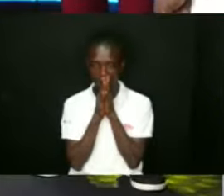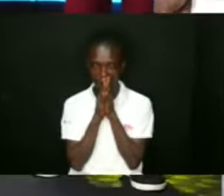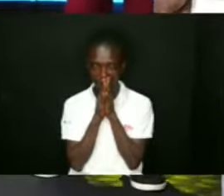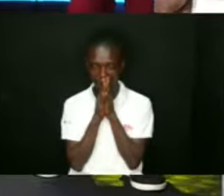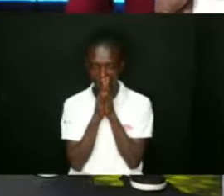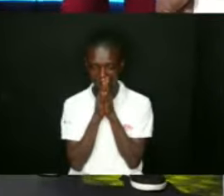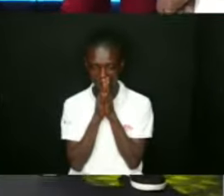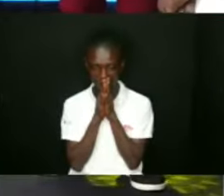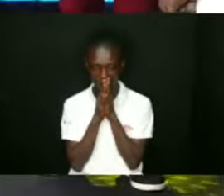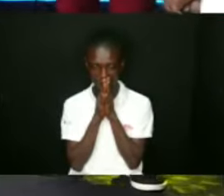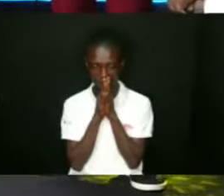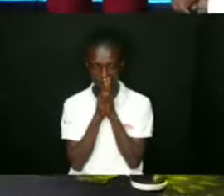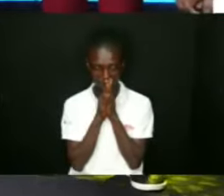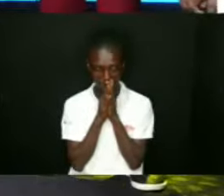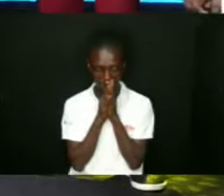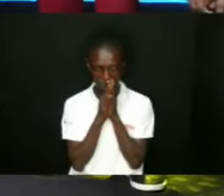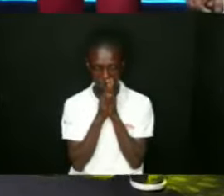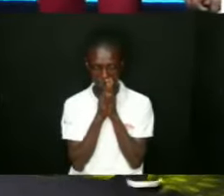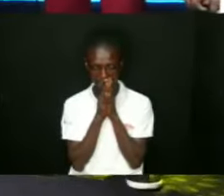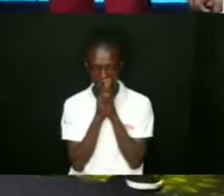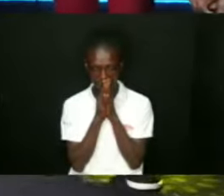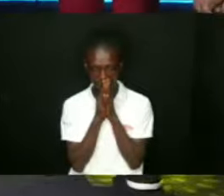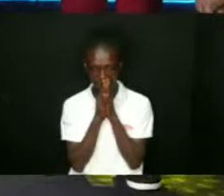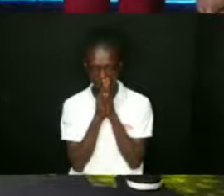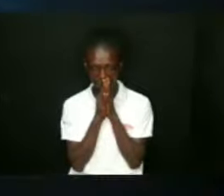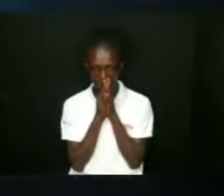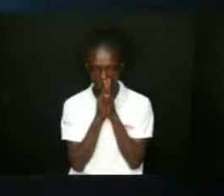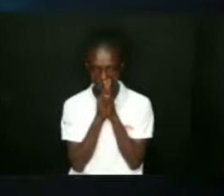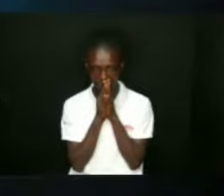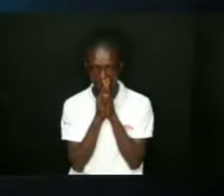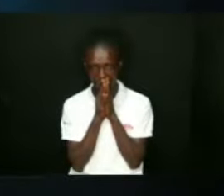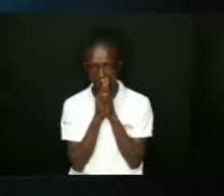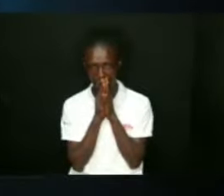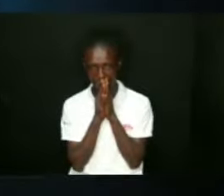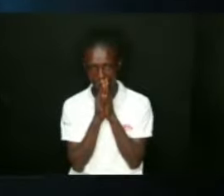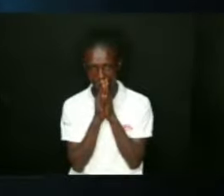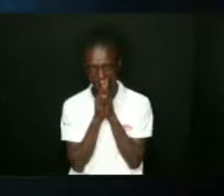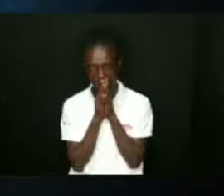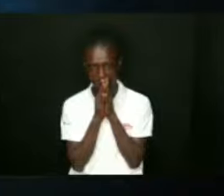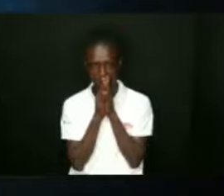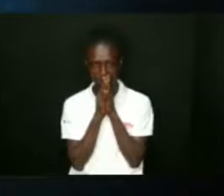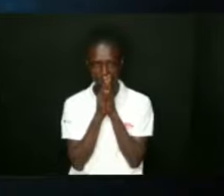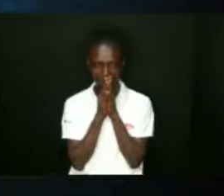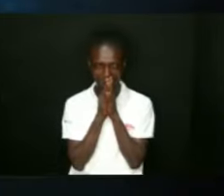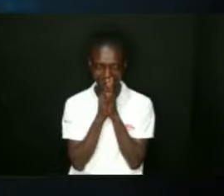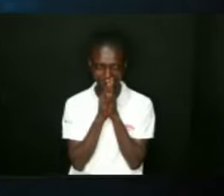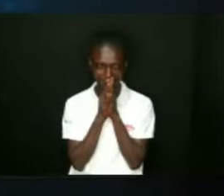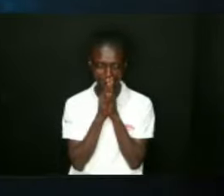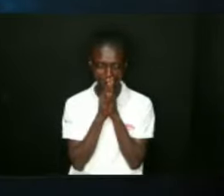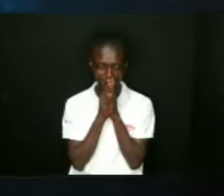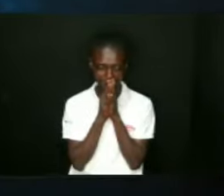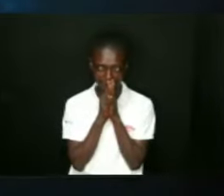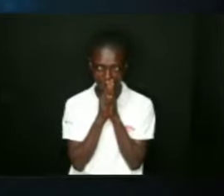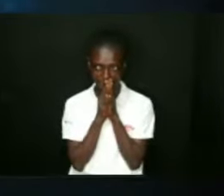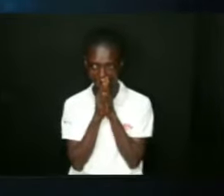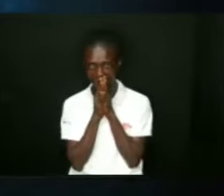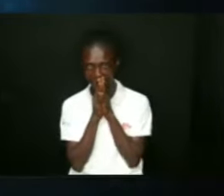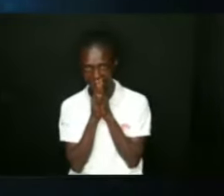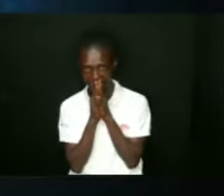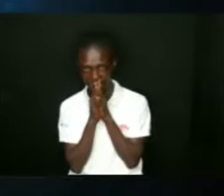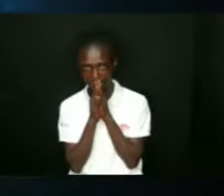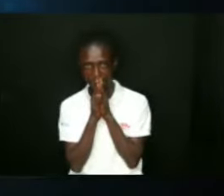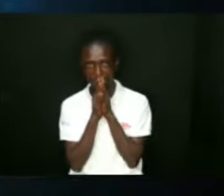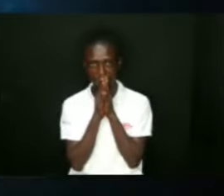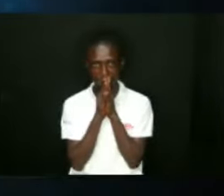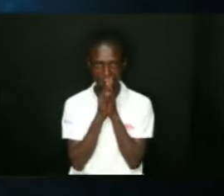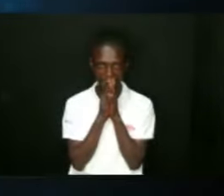director. We thank you for the executive council members for giving them vision to lead the church to this far, and what you